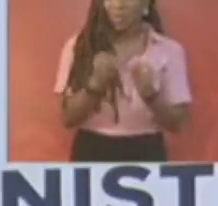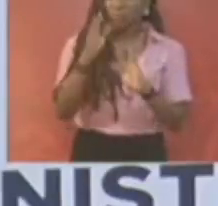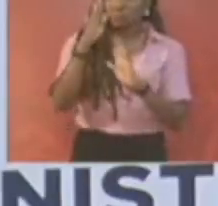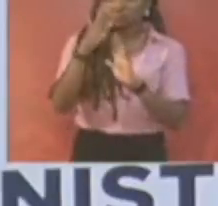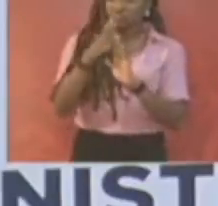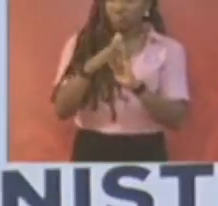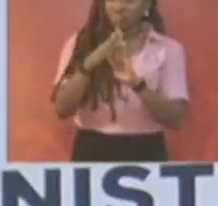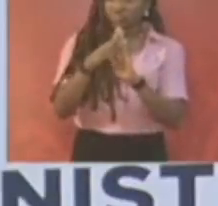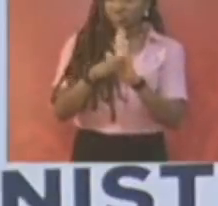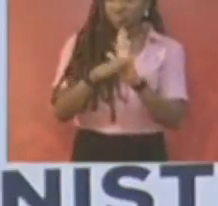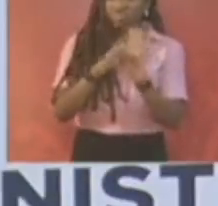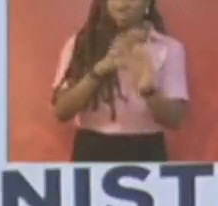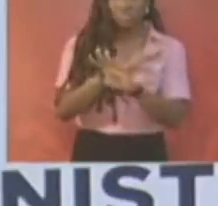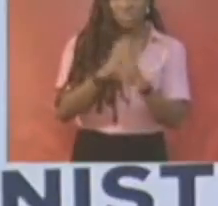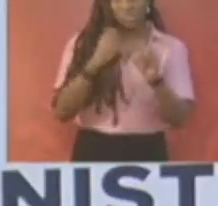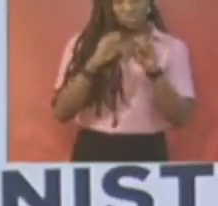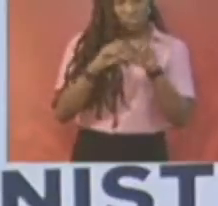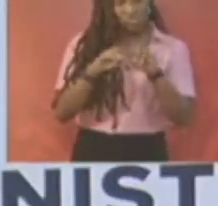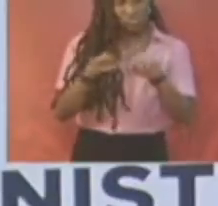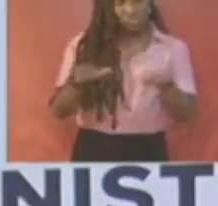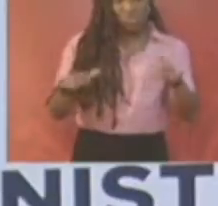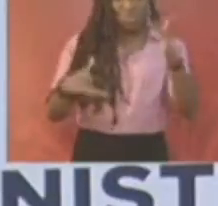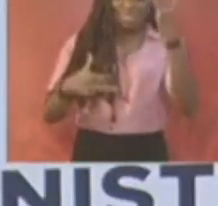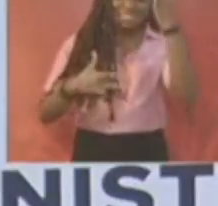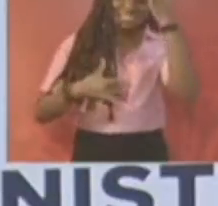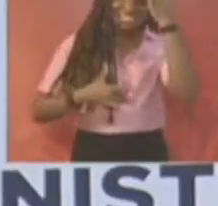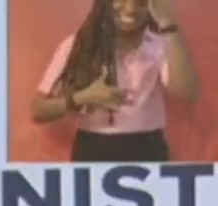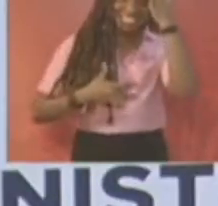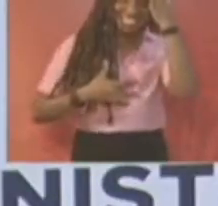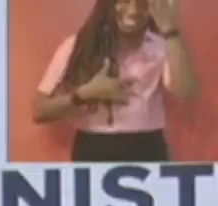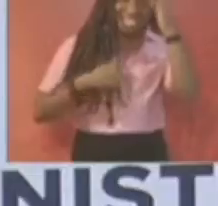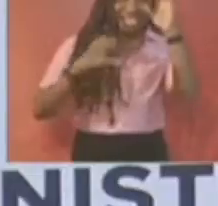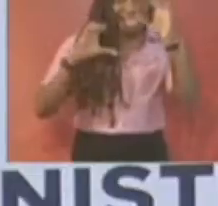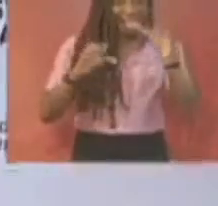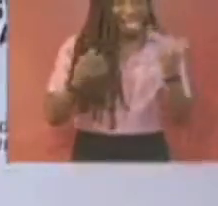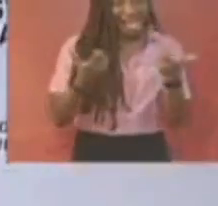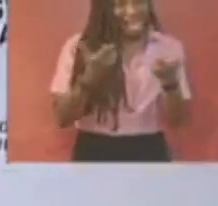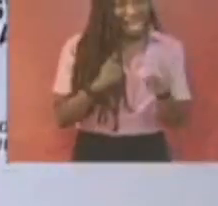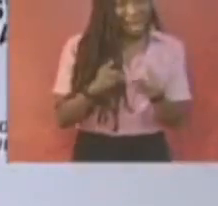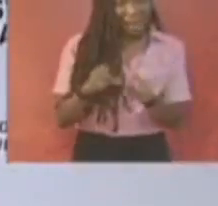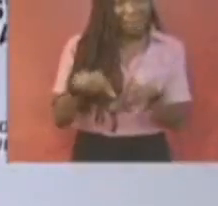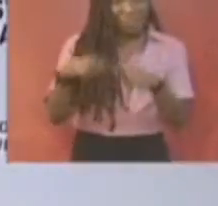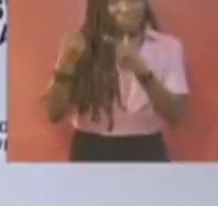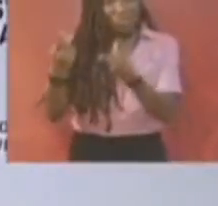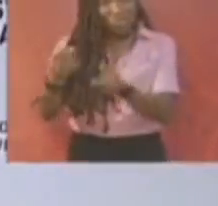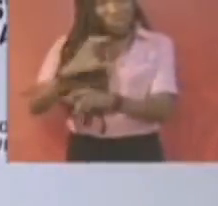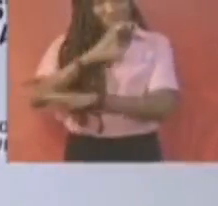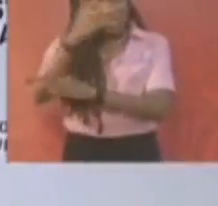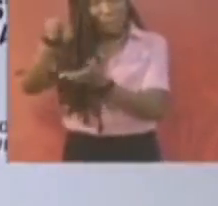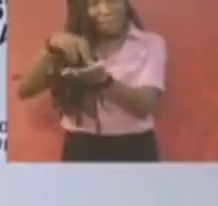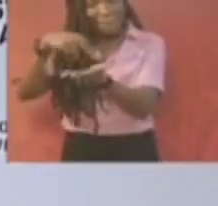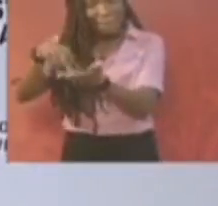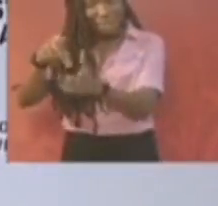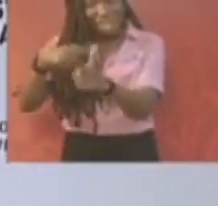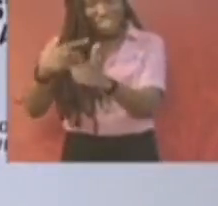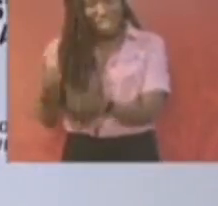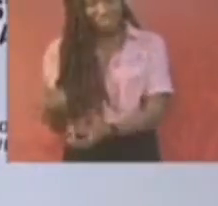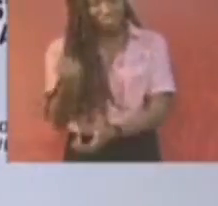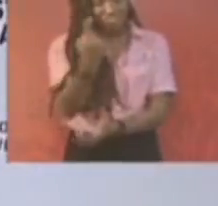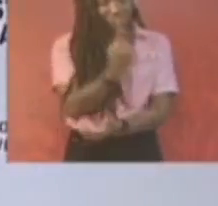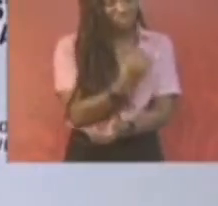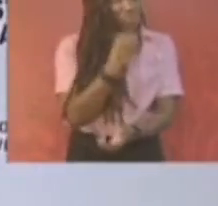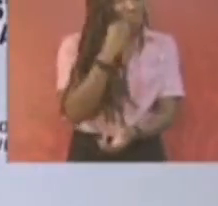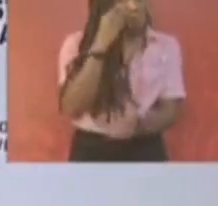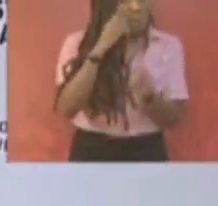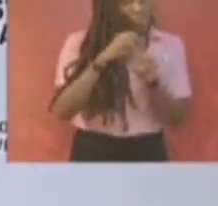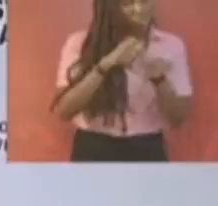risk and personal risk and risk to our family members. Because at the end of the day, beyond your own